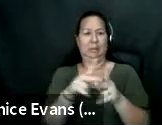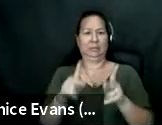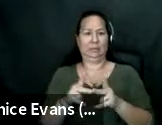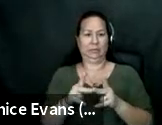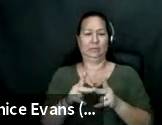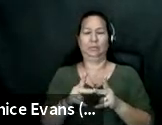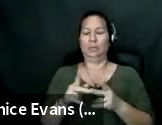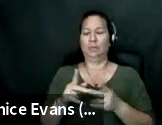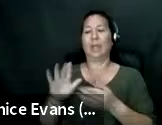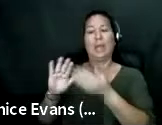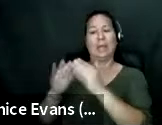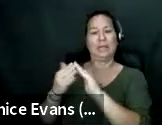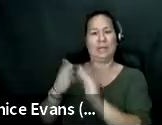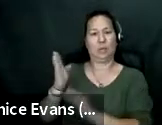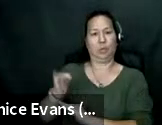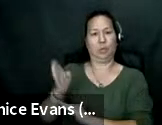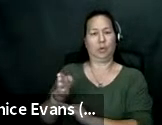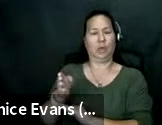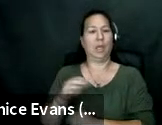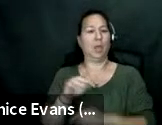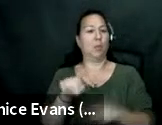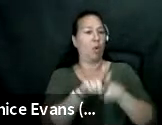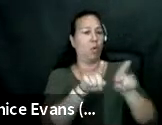believe Alameda County also does